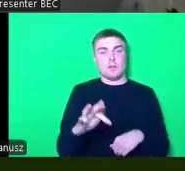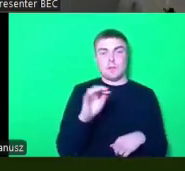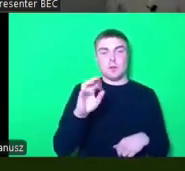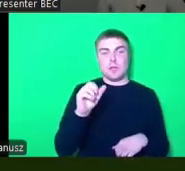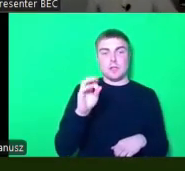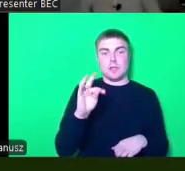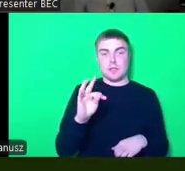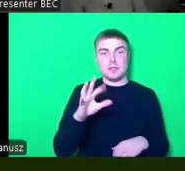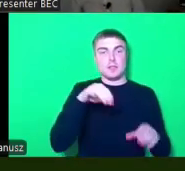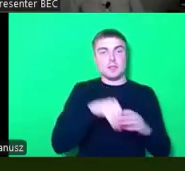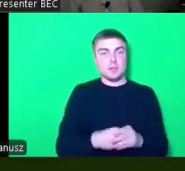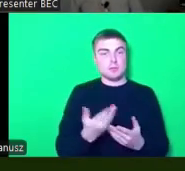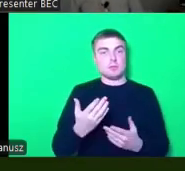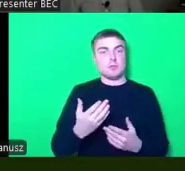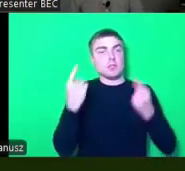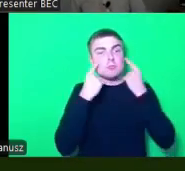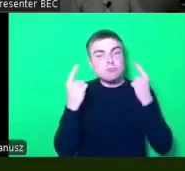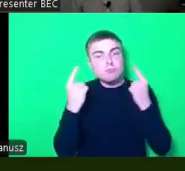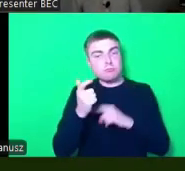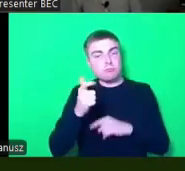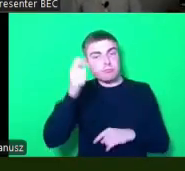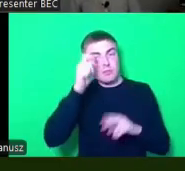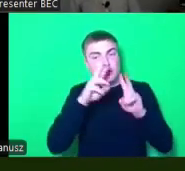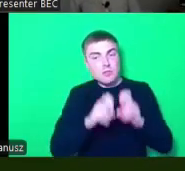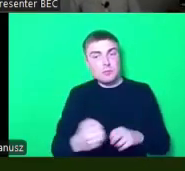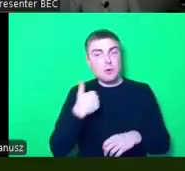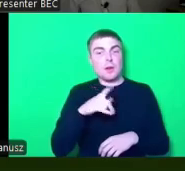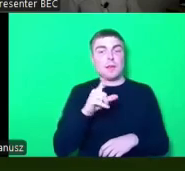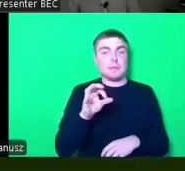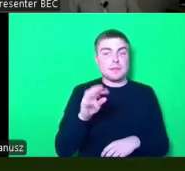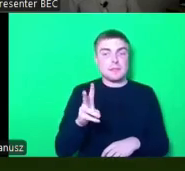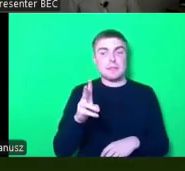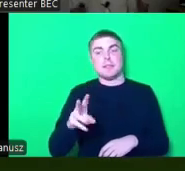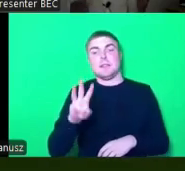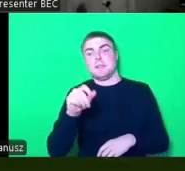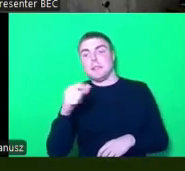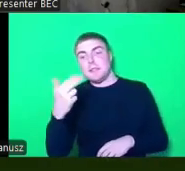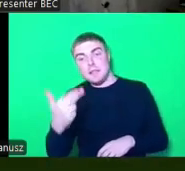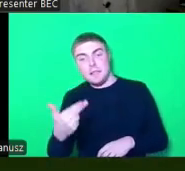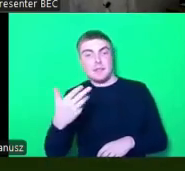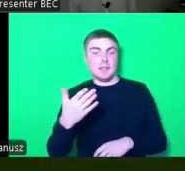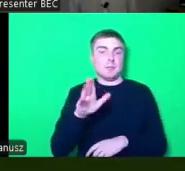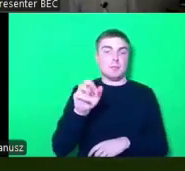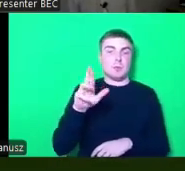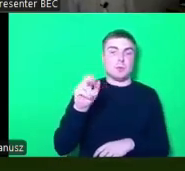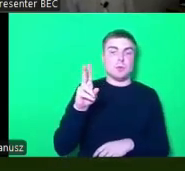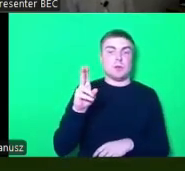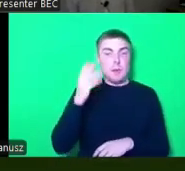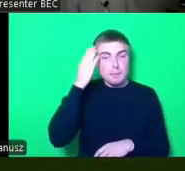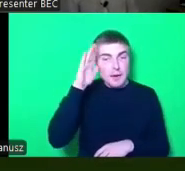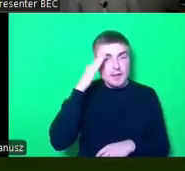in Leipzig, in Vienna, and in Louvain-la-Neuve near Brussels in Belgium, where we tested healthy